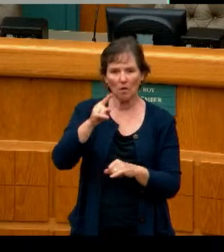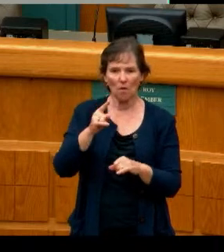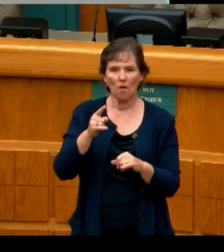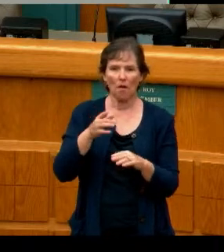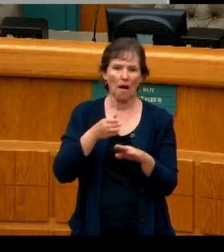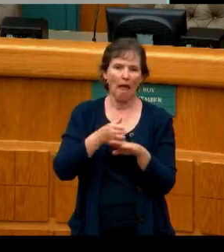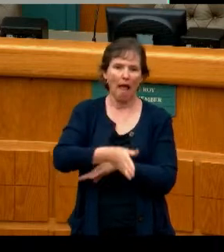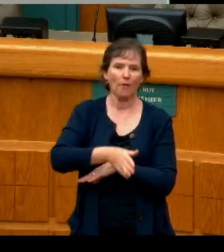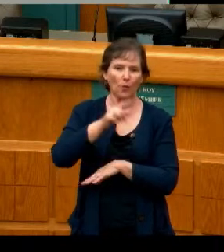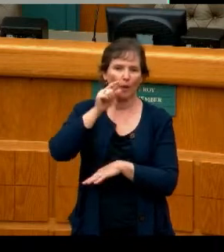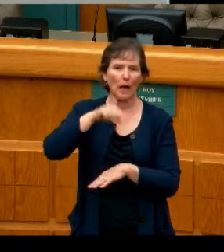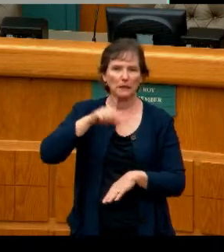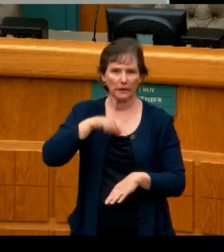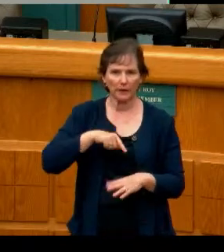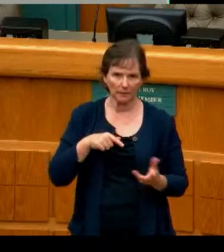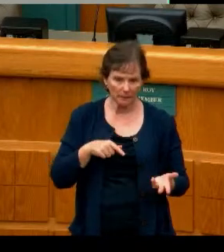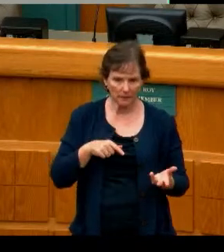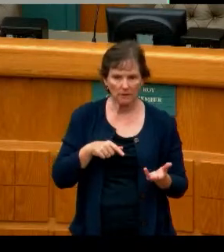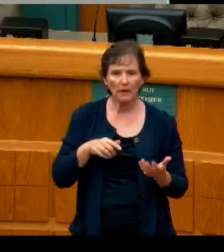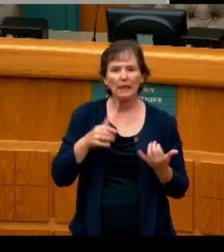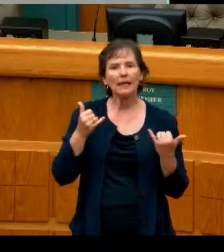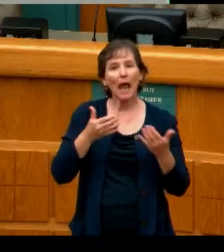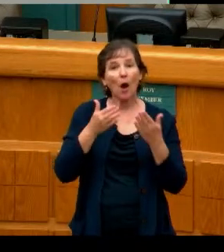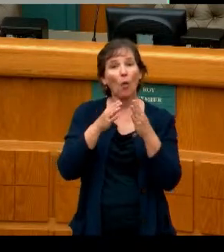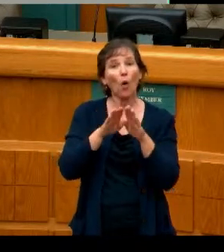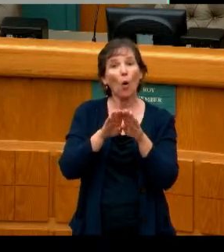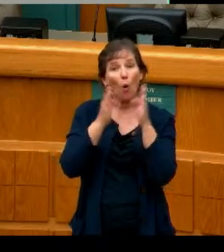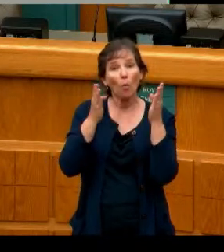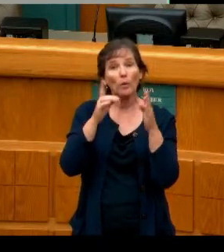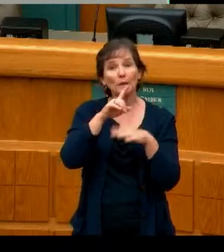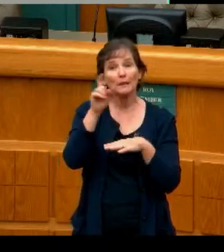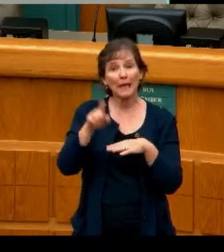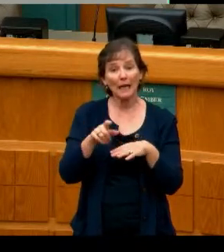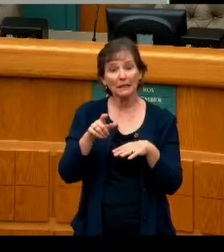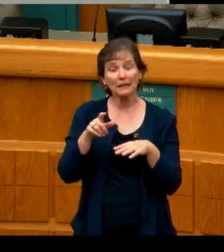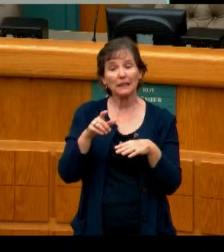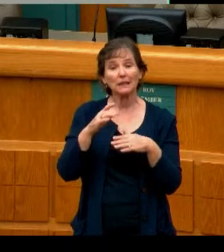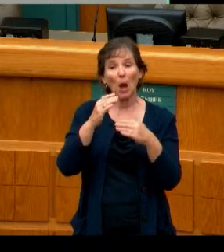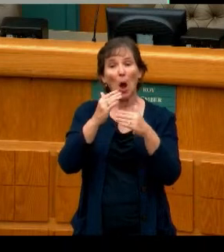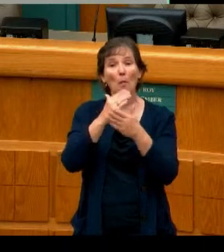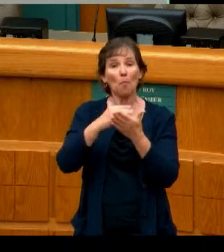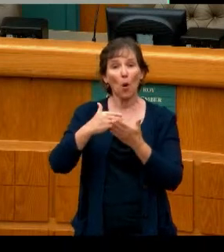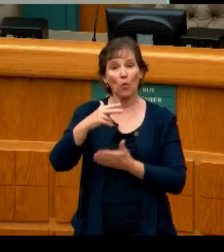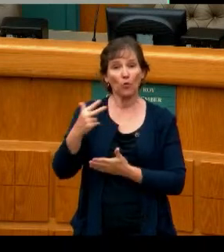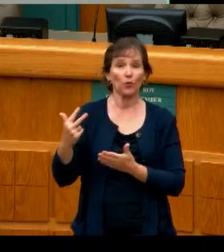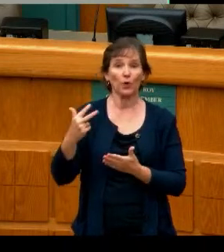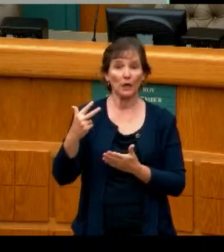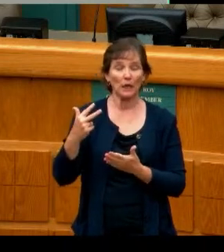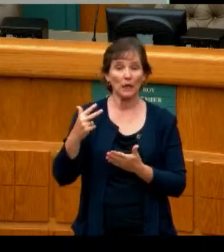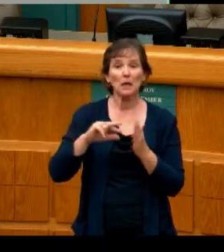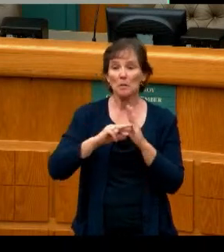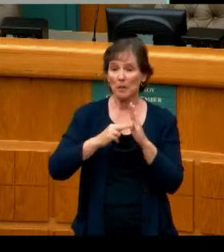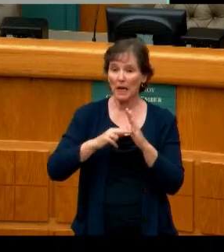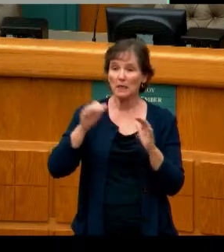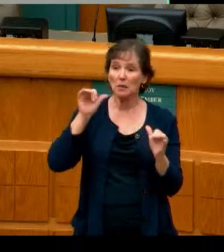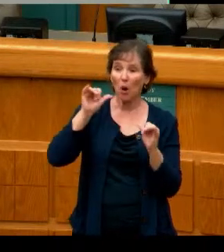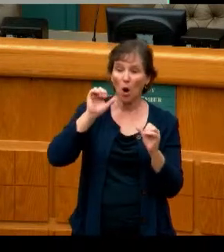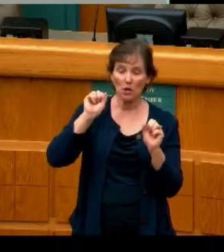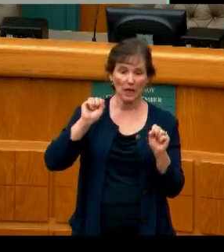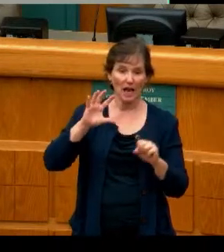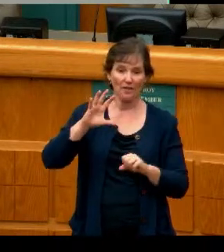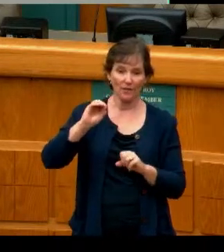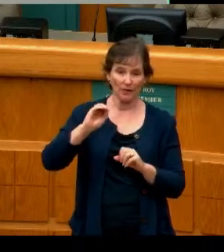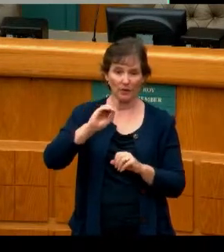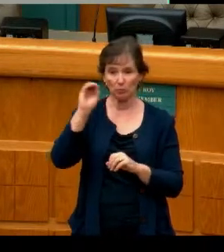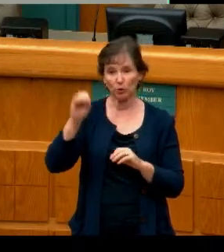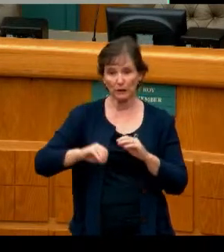to campus after the Thanksgiving holiday. And we're in Open Texas Phase 3. Which means that businesses